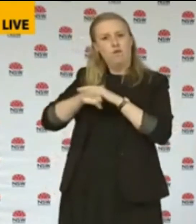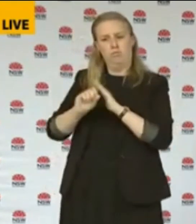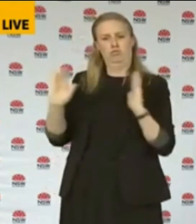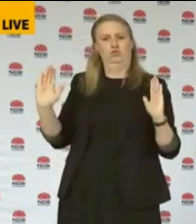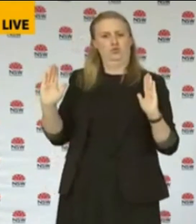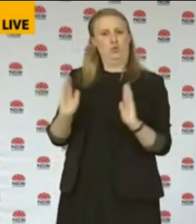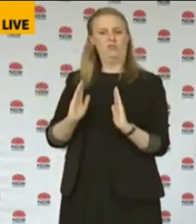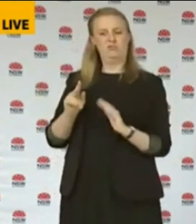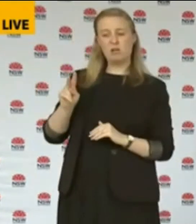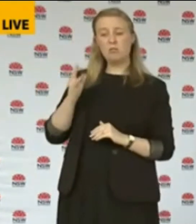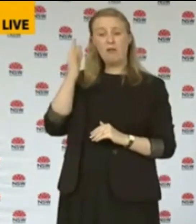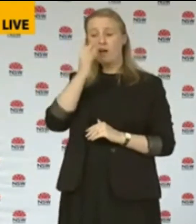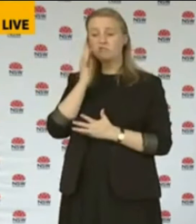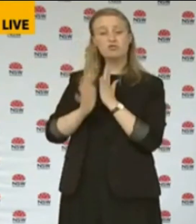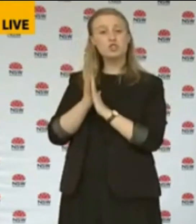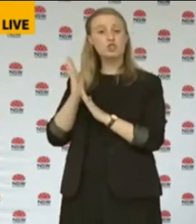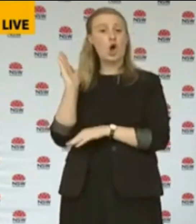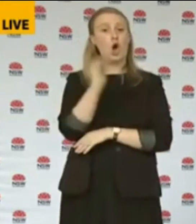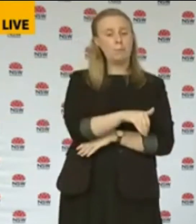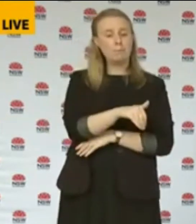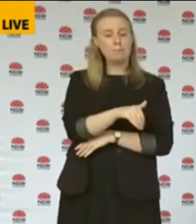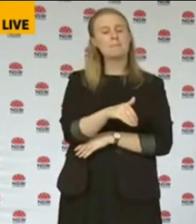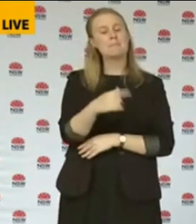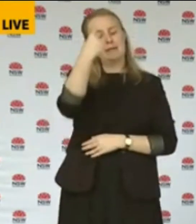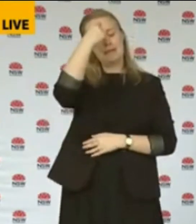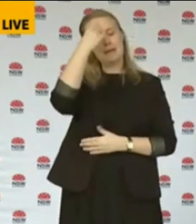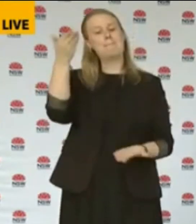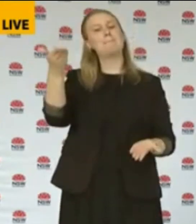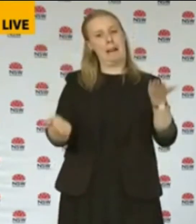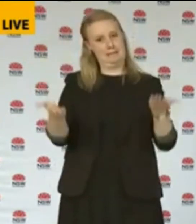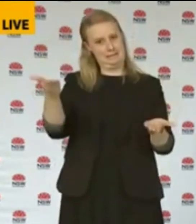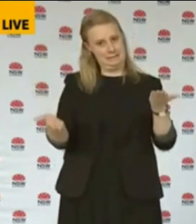it's balancing the risk with the outcome. Thank you.